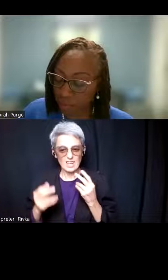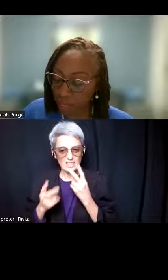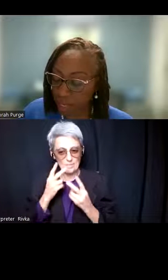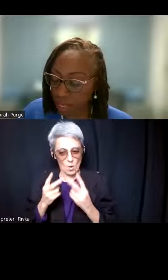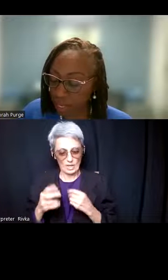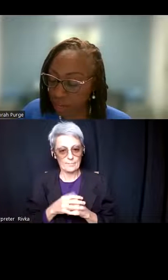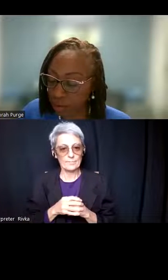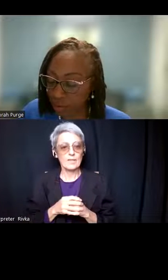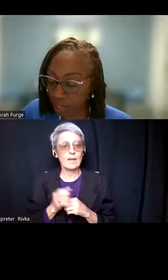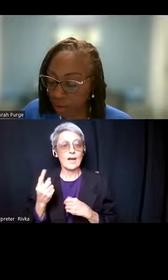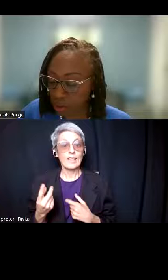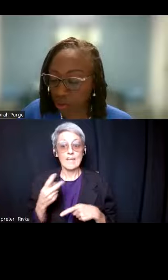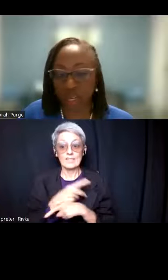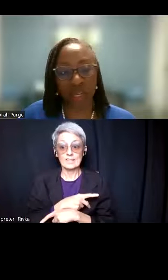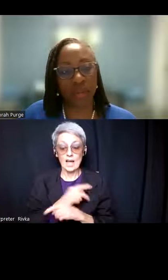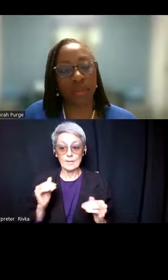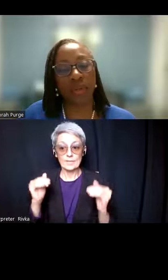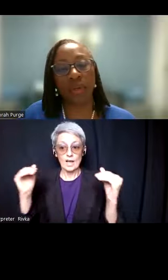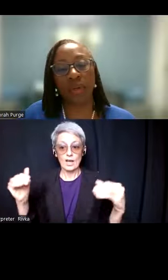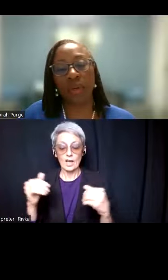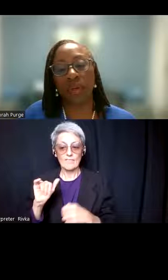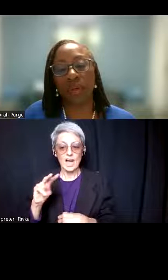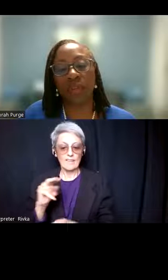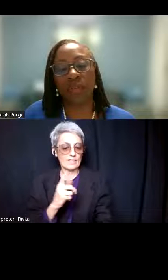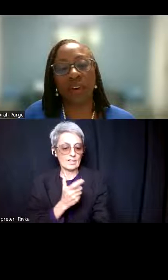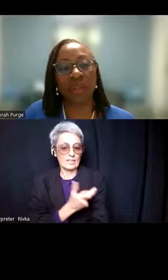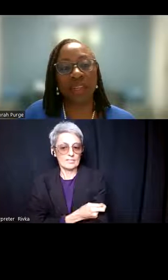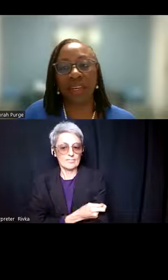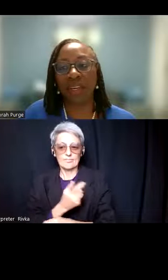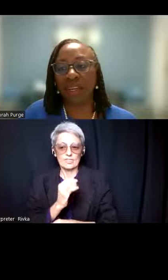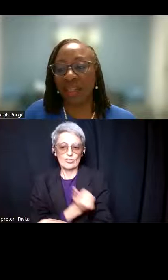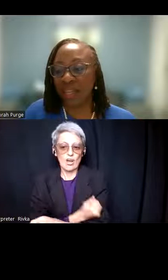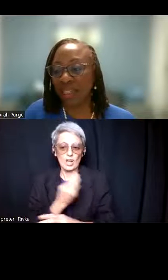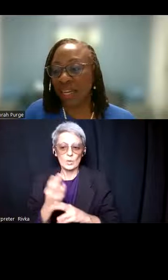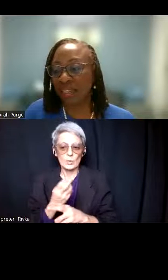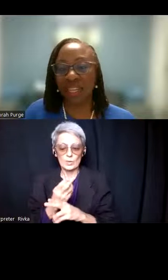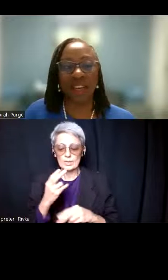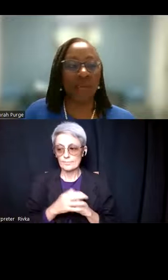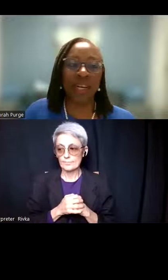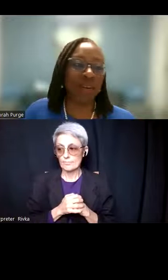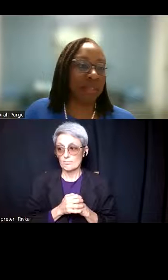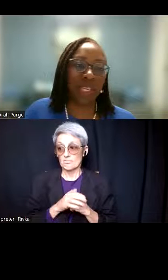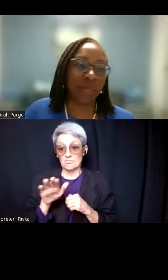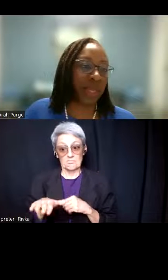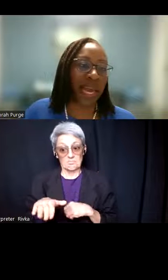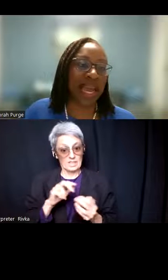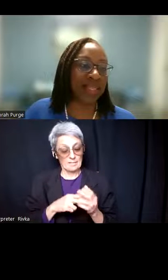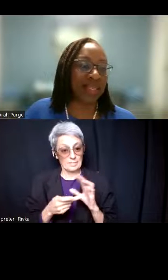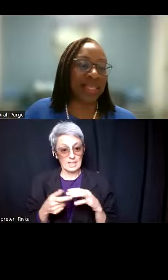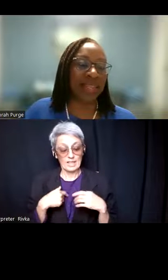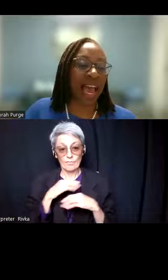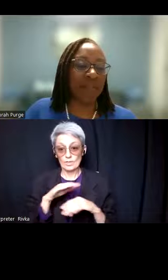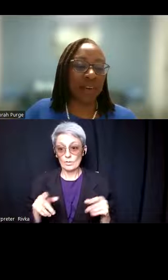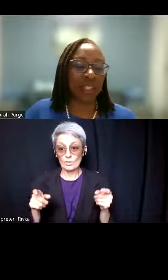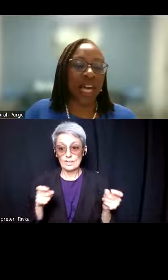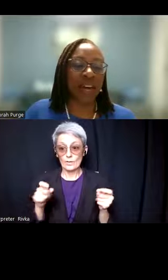of intravenous drug use. So folks, this tells us if we don't deal with the ACE,